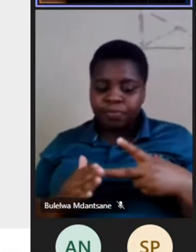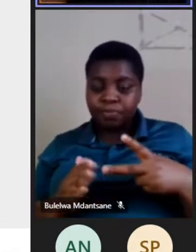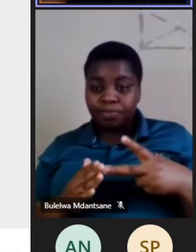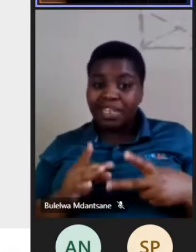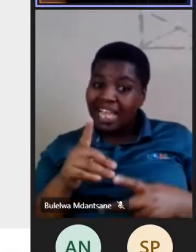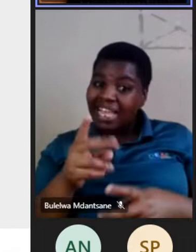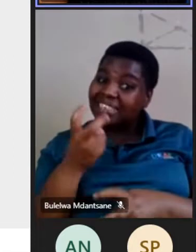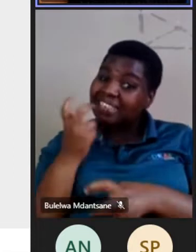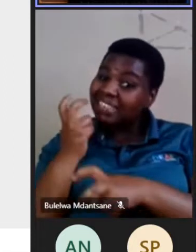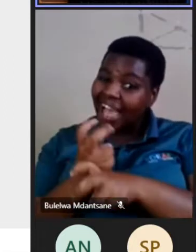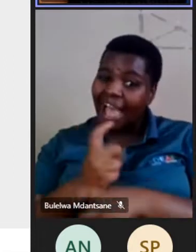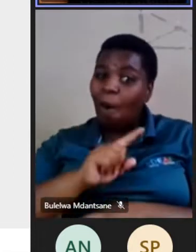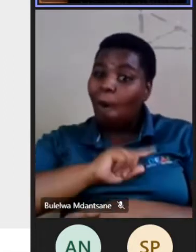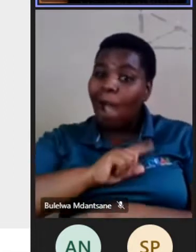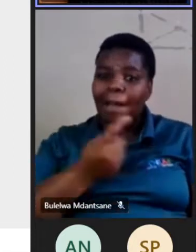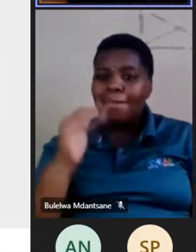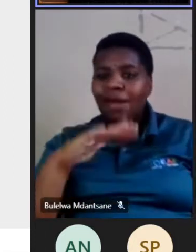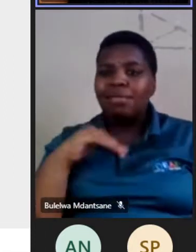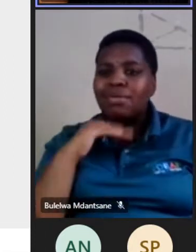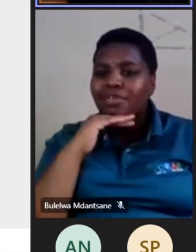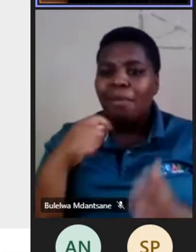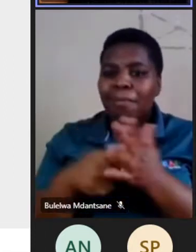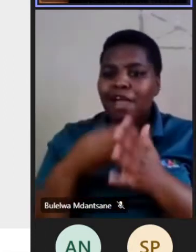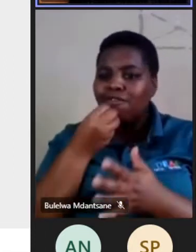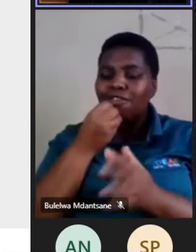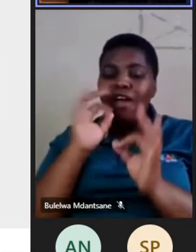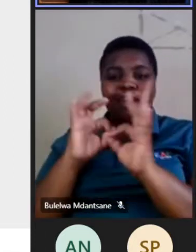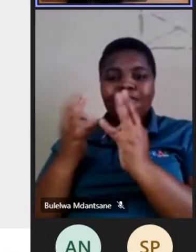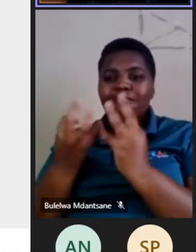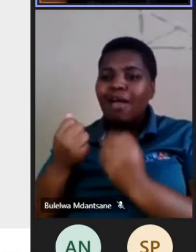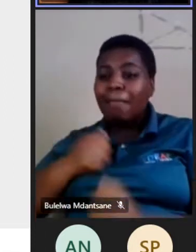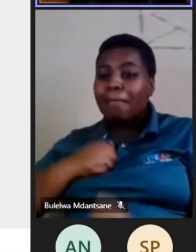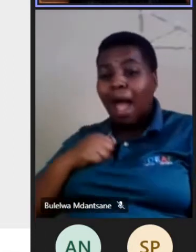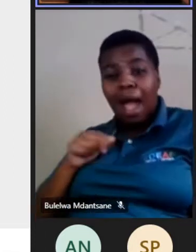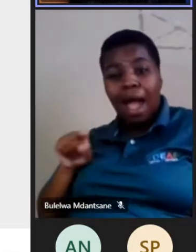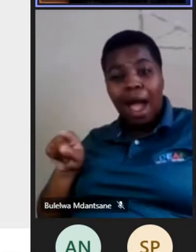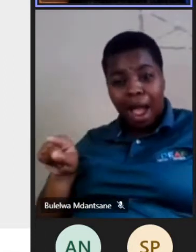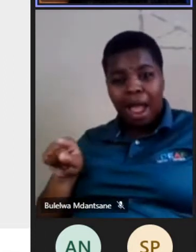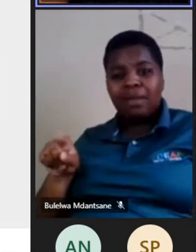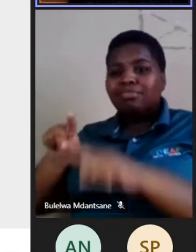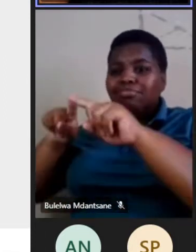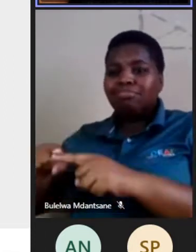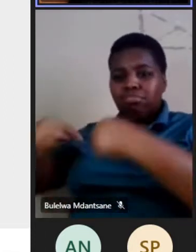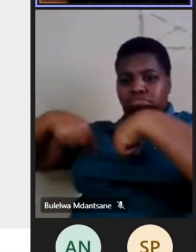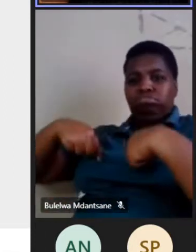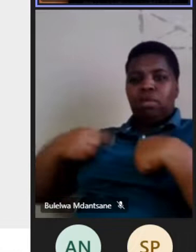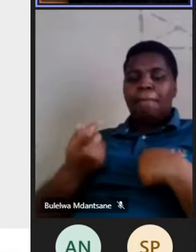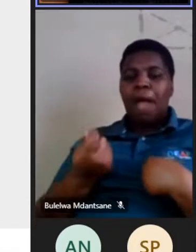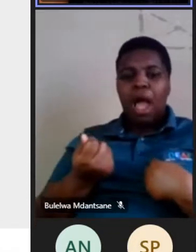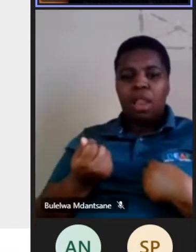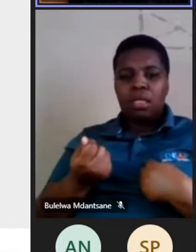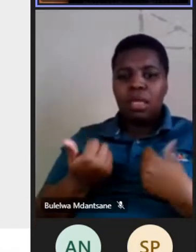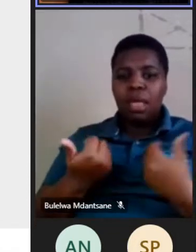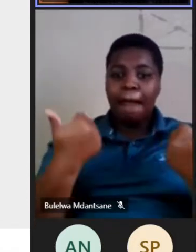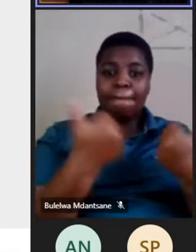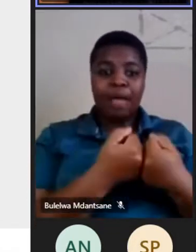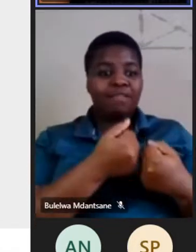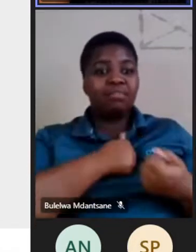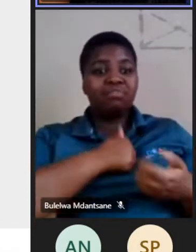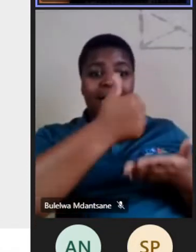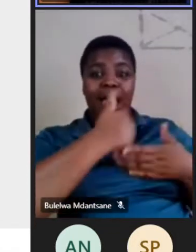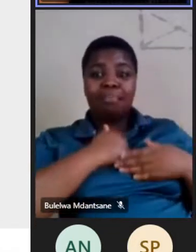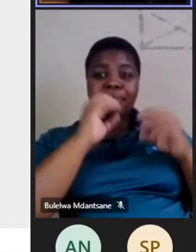enough money to buy food. My family really relies on me for money. My boyfriend doesn't help me